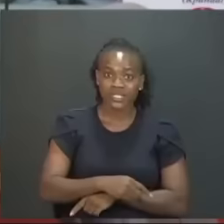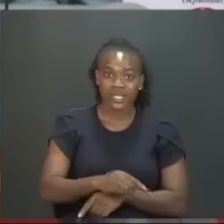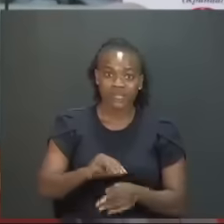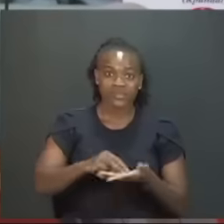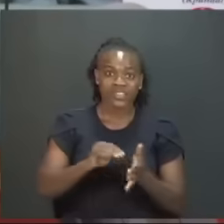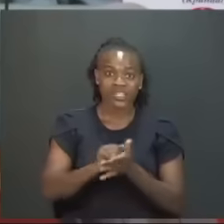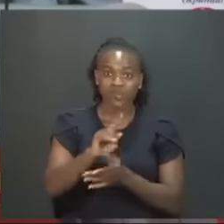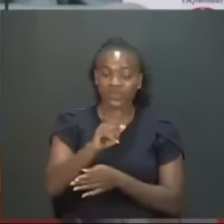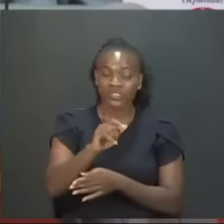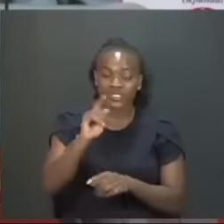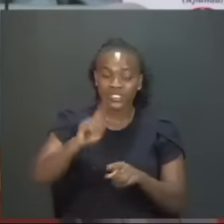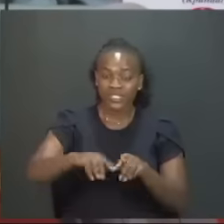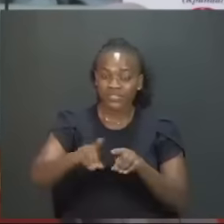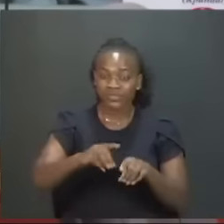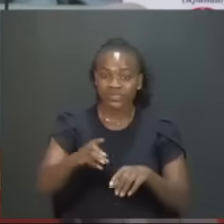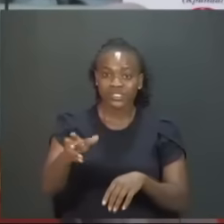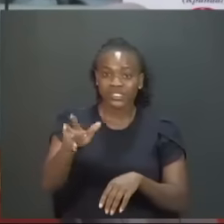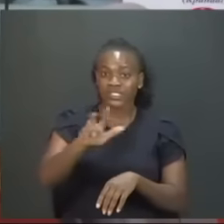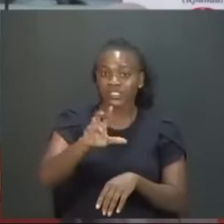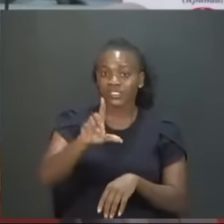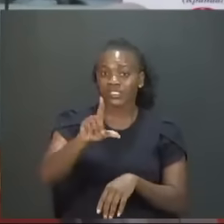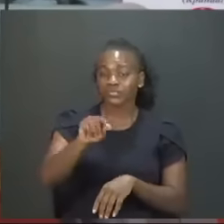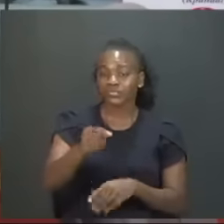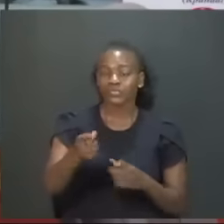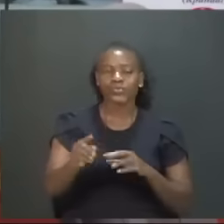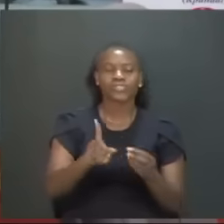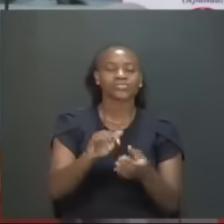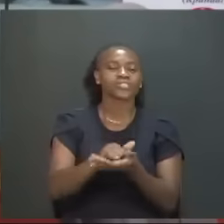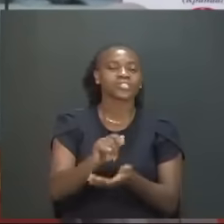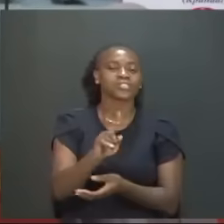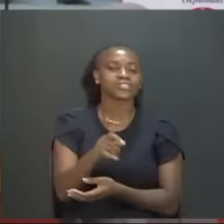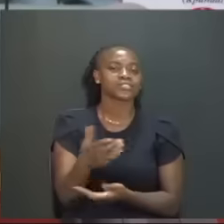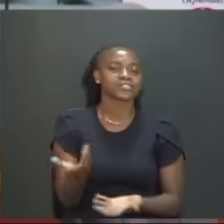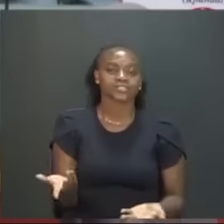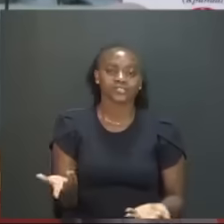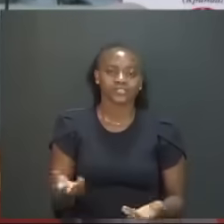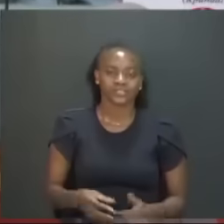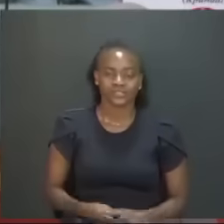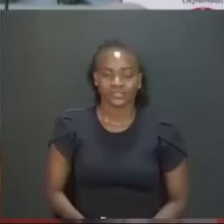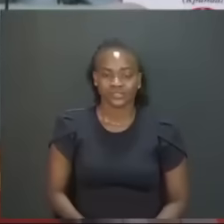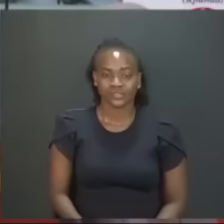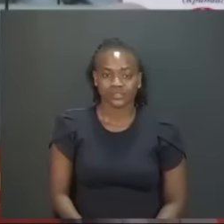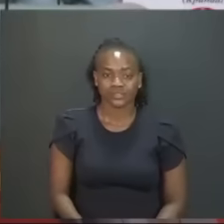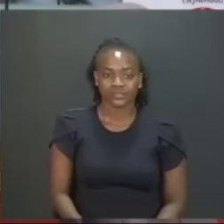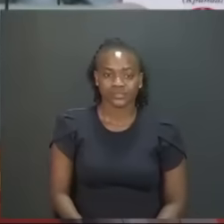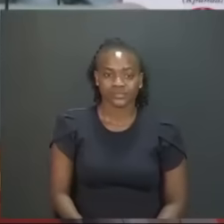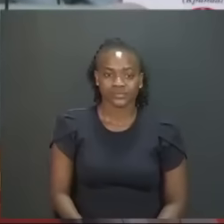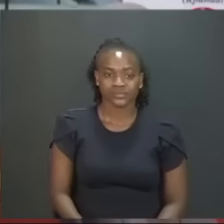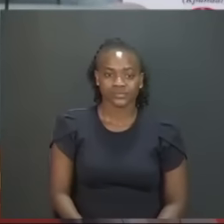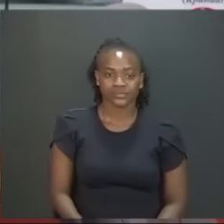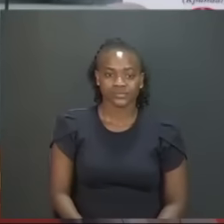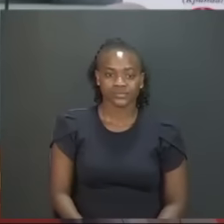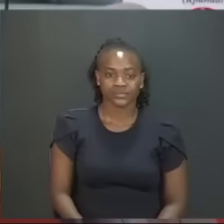suffer. 320, when are you going to take these questions? So,